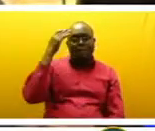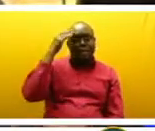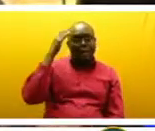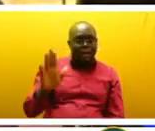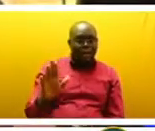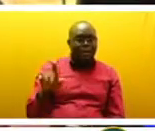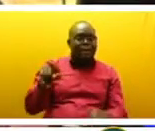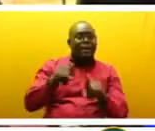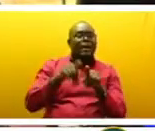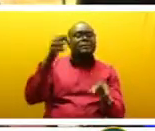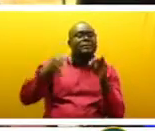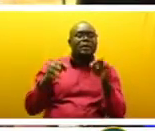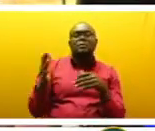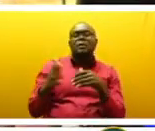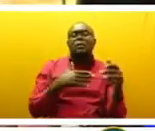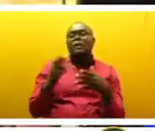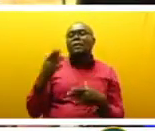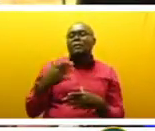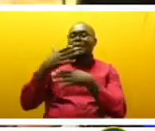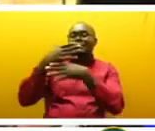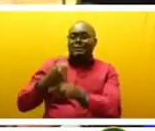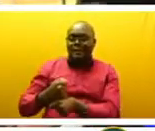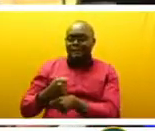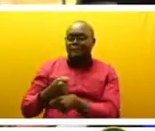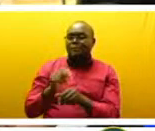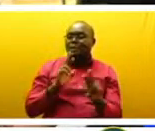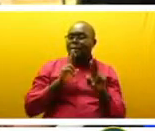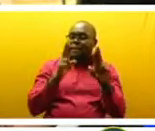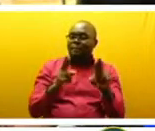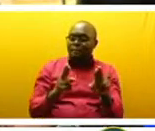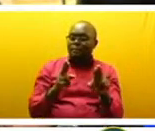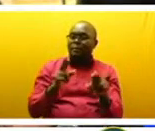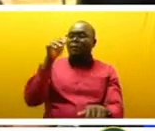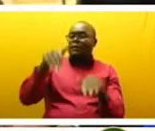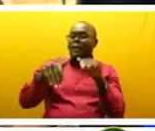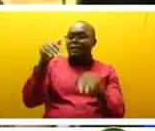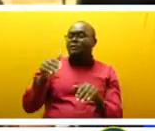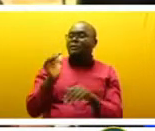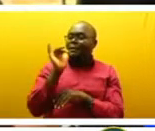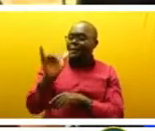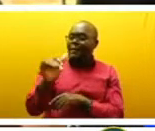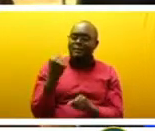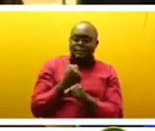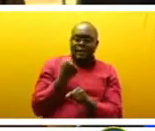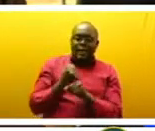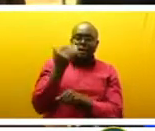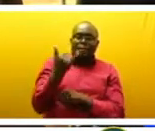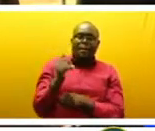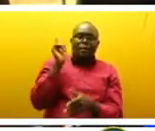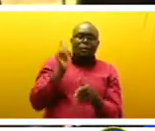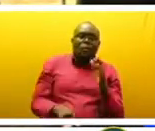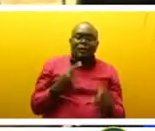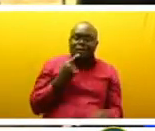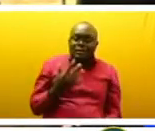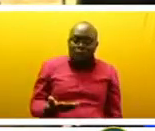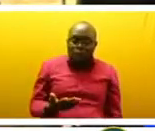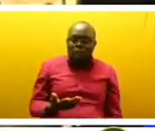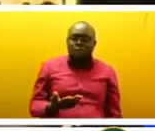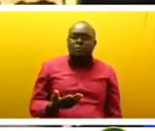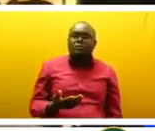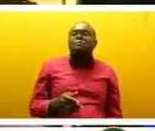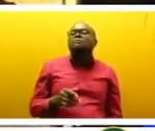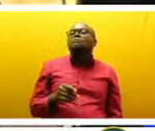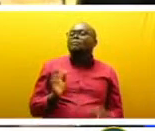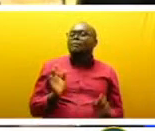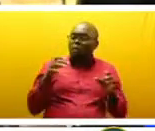judges is whether you can trust the outcome of an election that is conducted by what I could simply call the Tower of